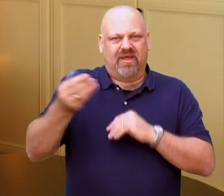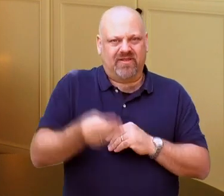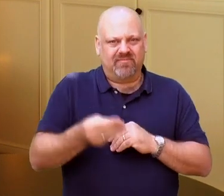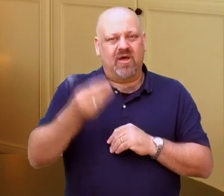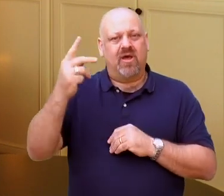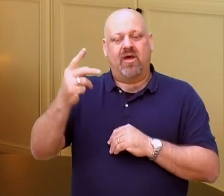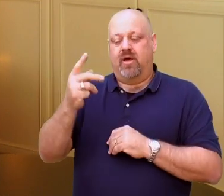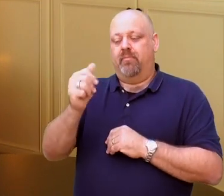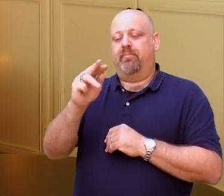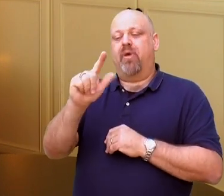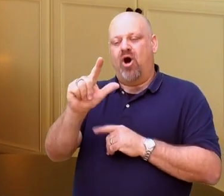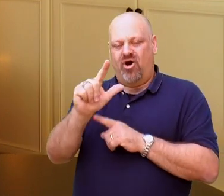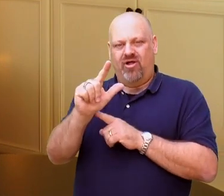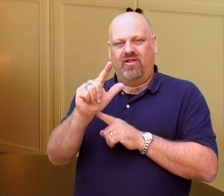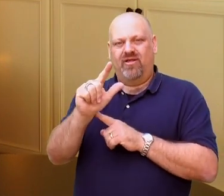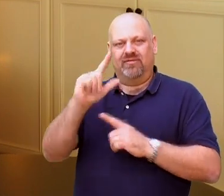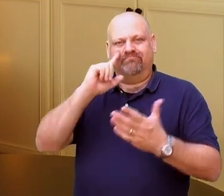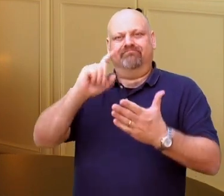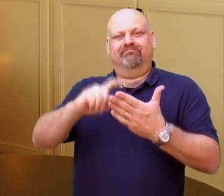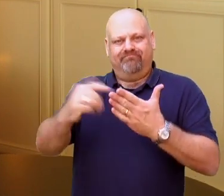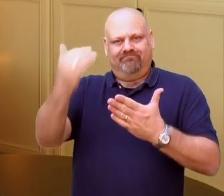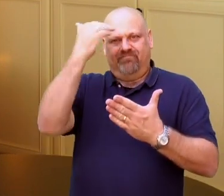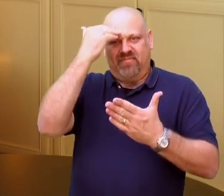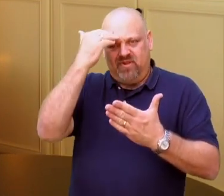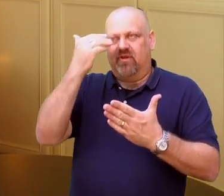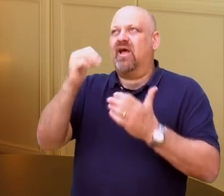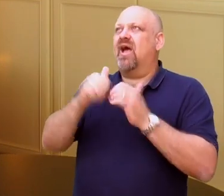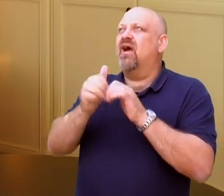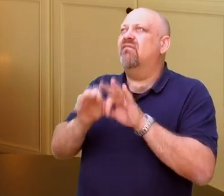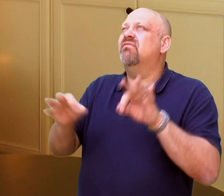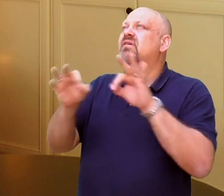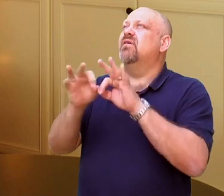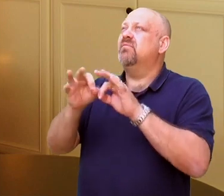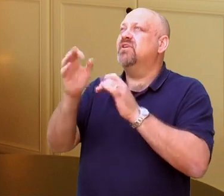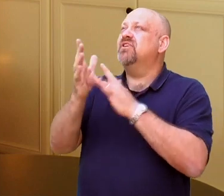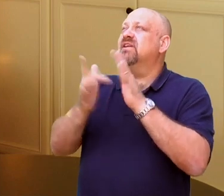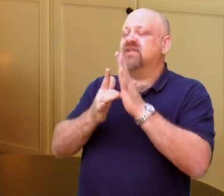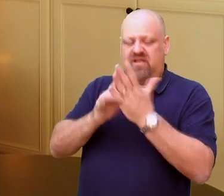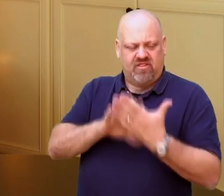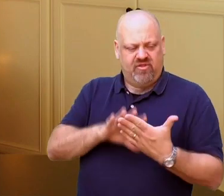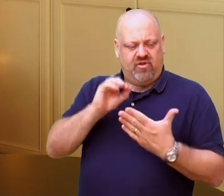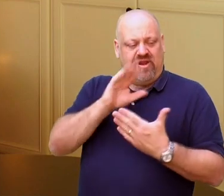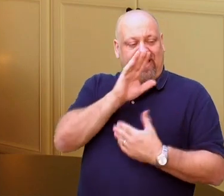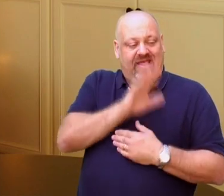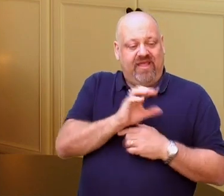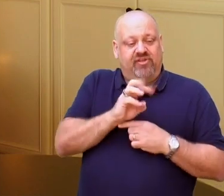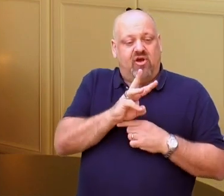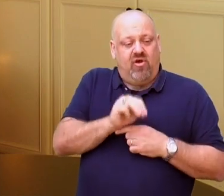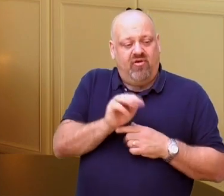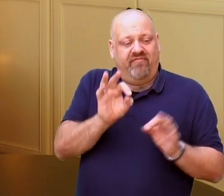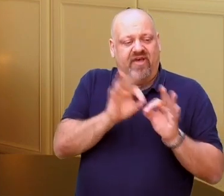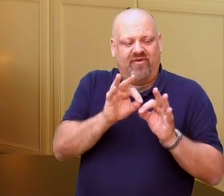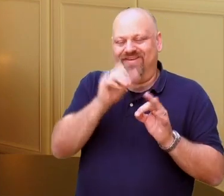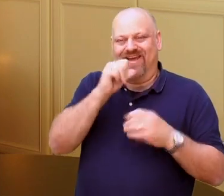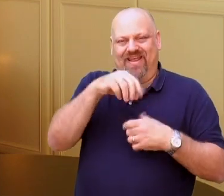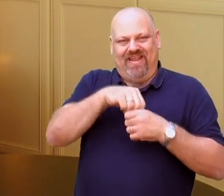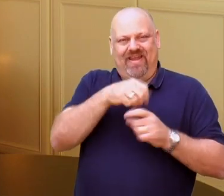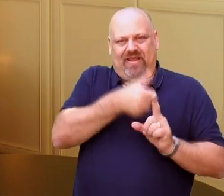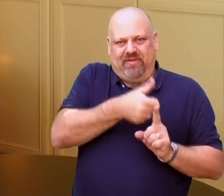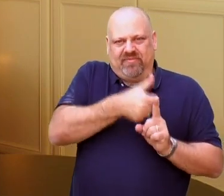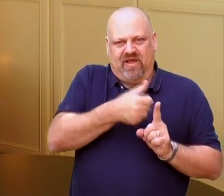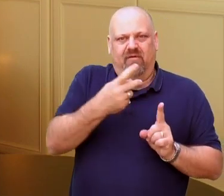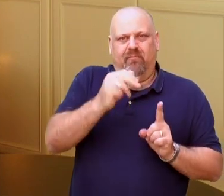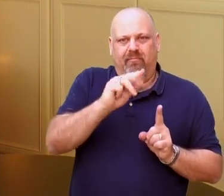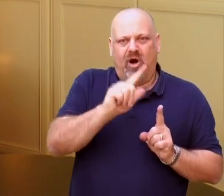recognized the significance of Jesus and discovered that his own value was not in himself, but in Christ. The